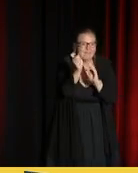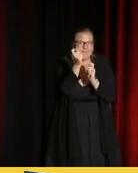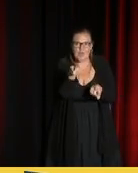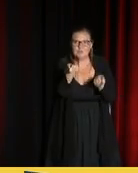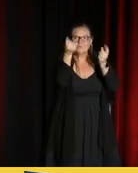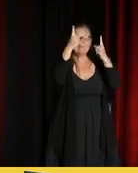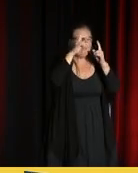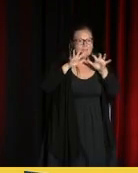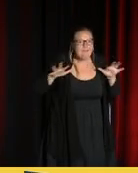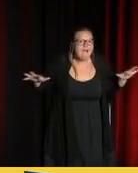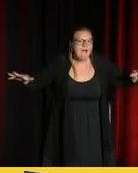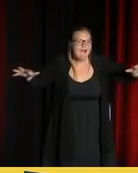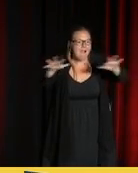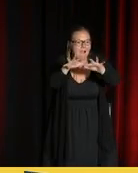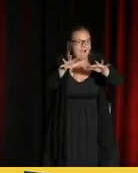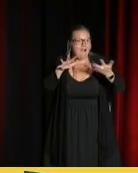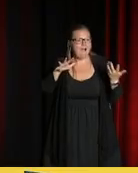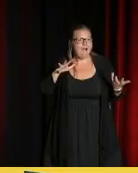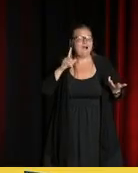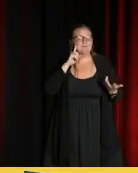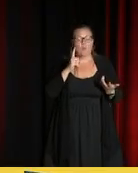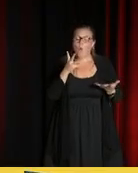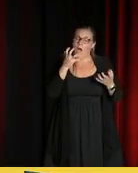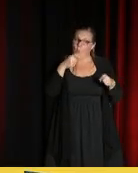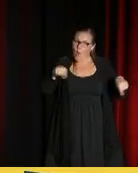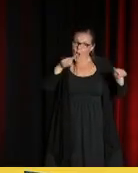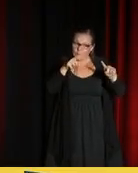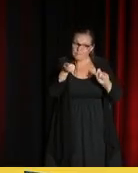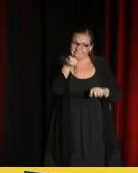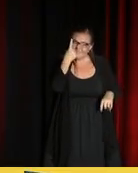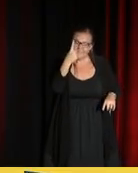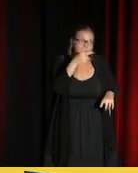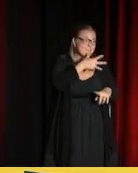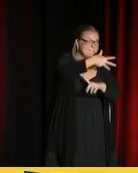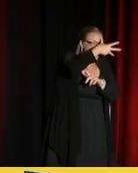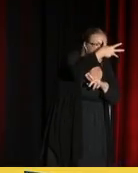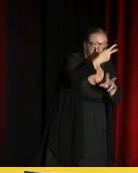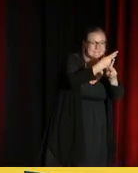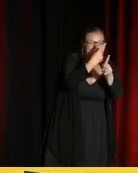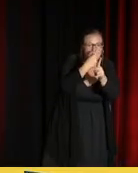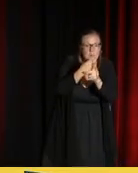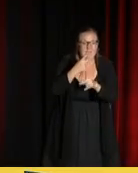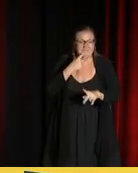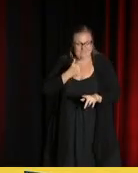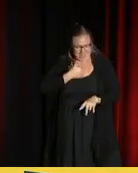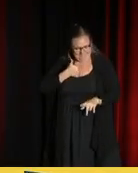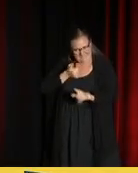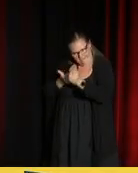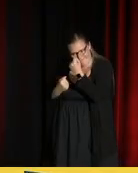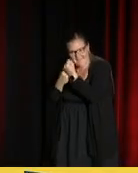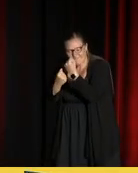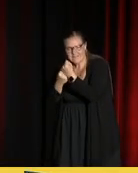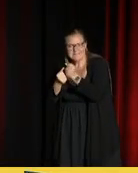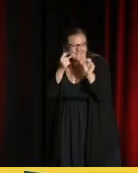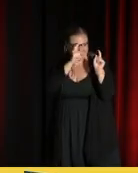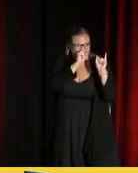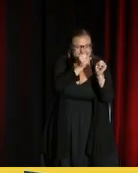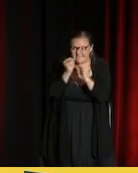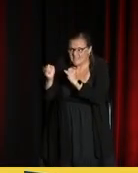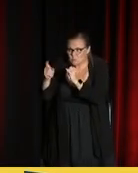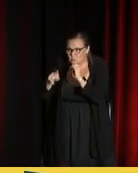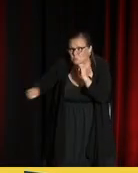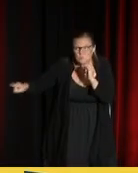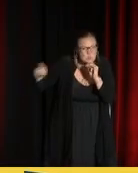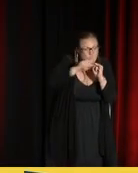understandings. And here's something that I want all of you to hear, the parents, the caregivers, the self-advocates, the individuals here. We